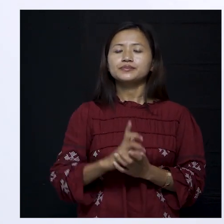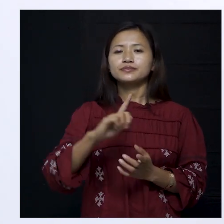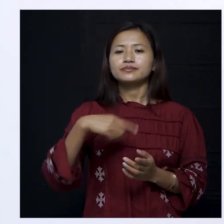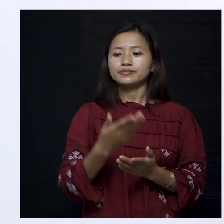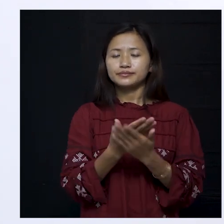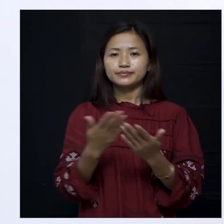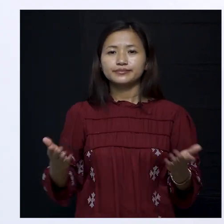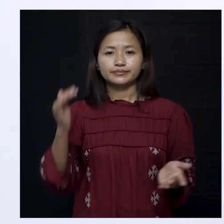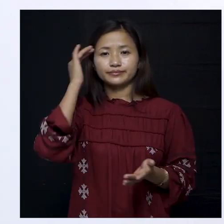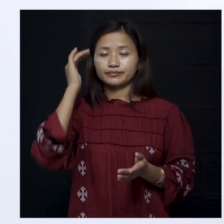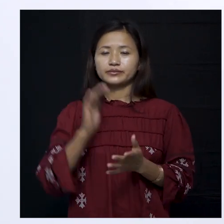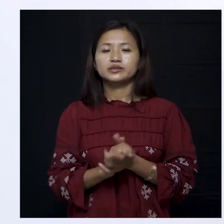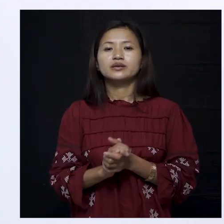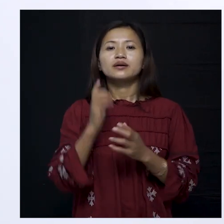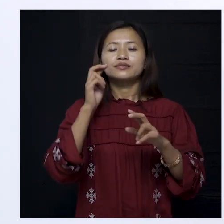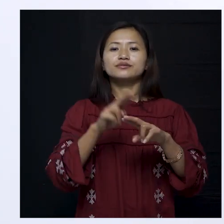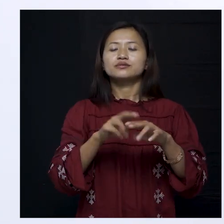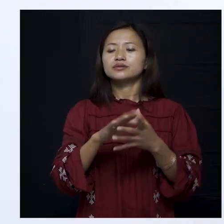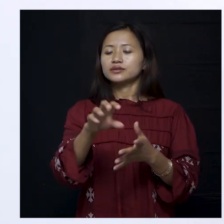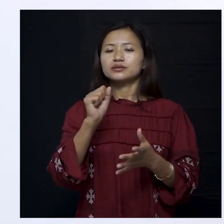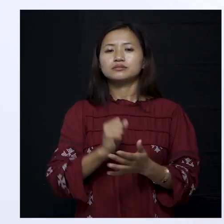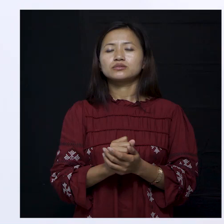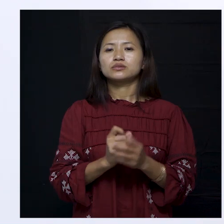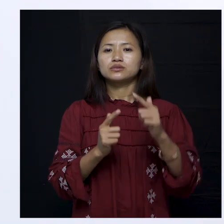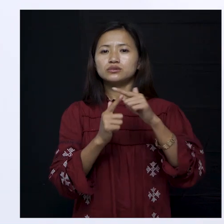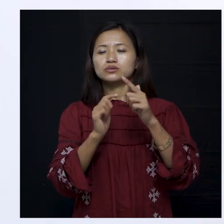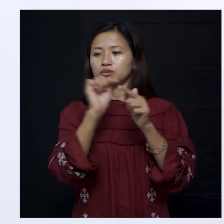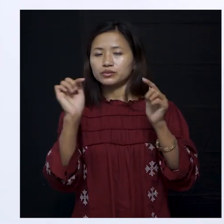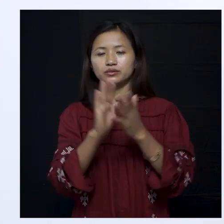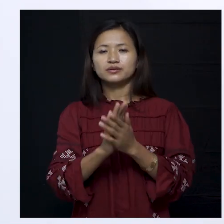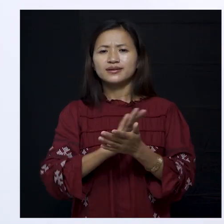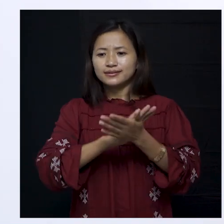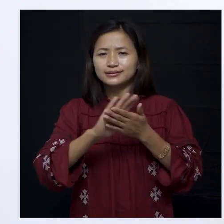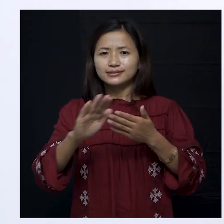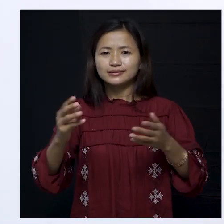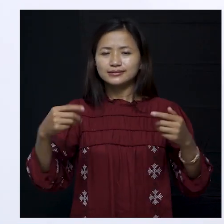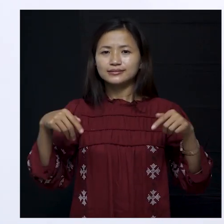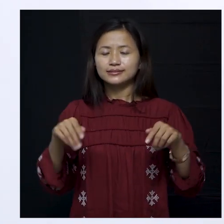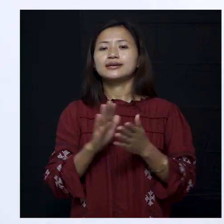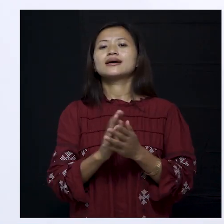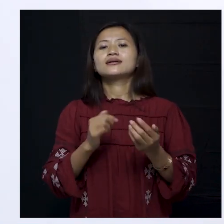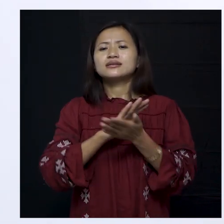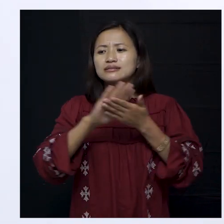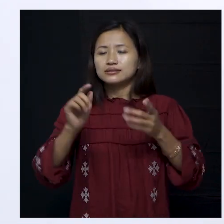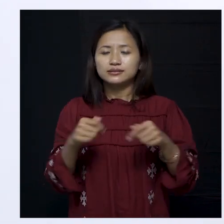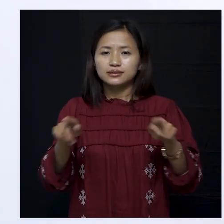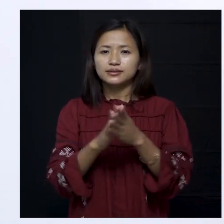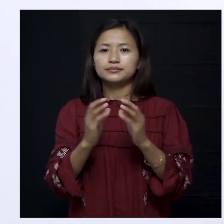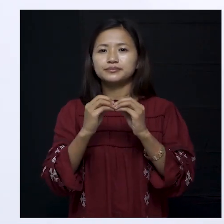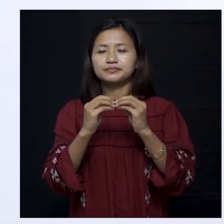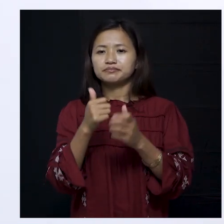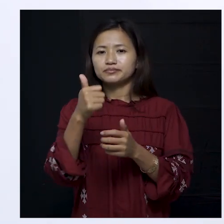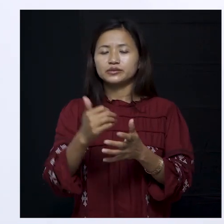that you have to know is if you get a topic on cleanliness and its benefits. So that itself, from